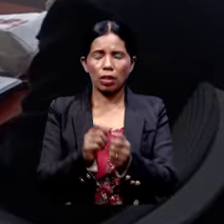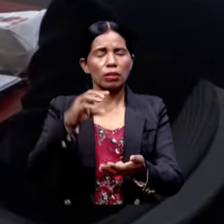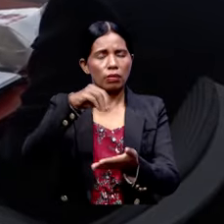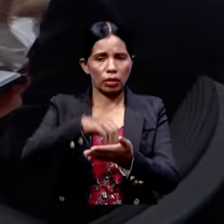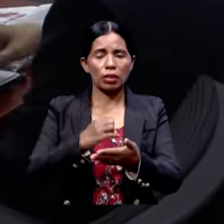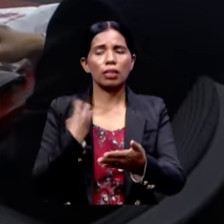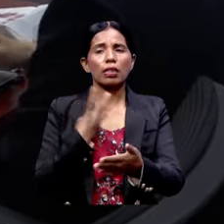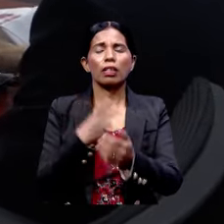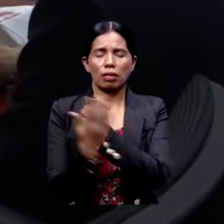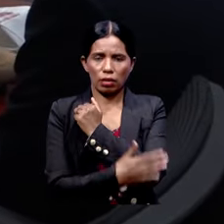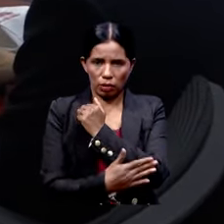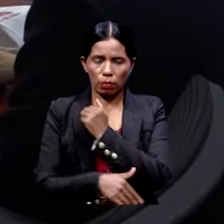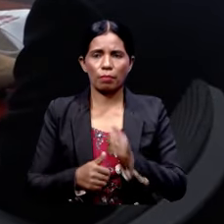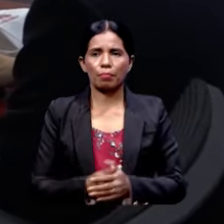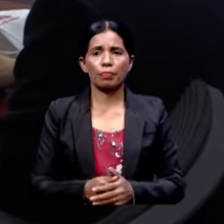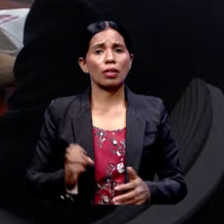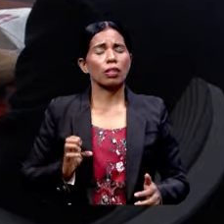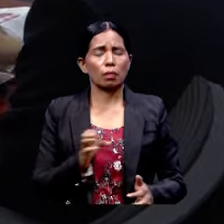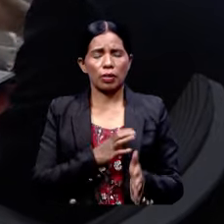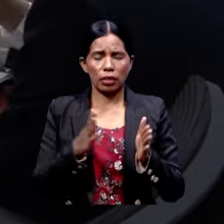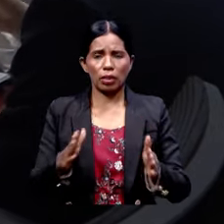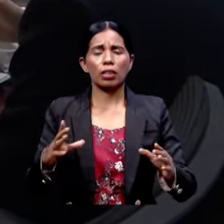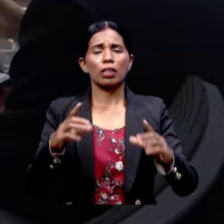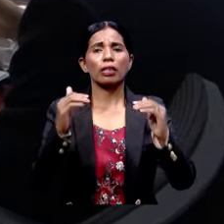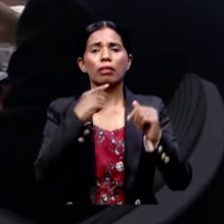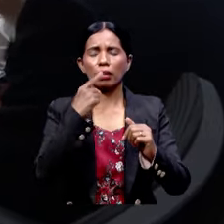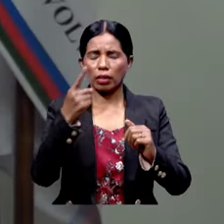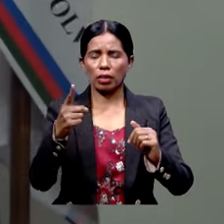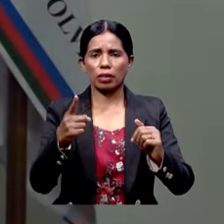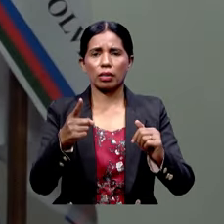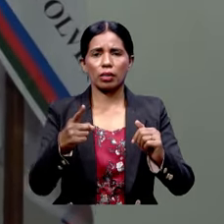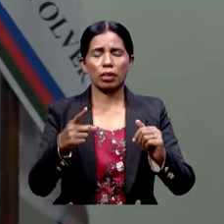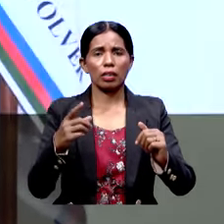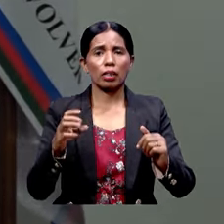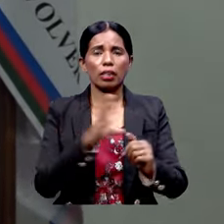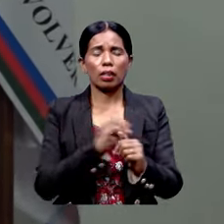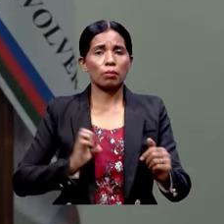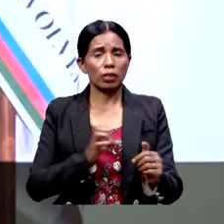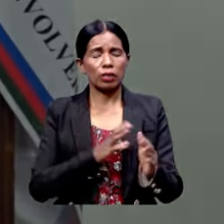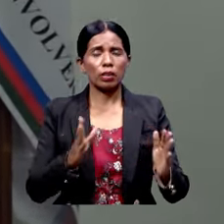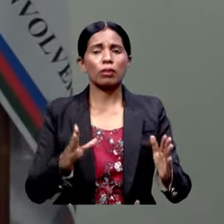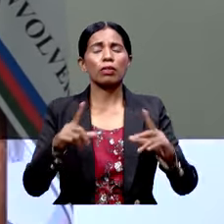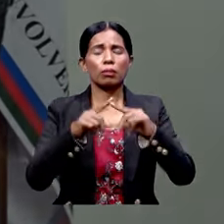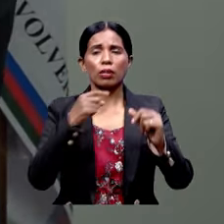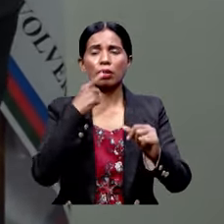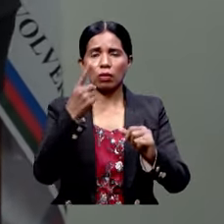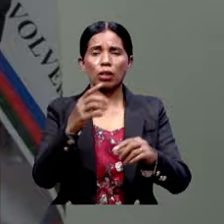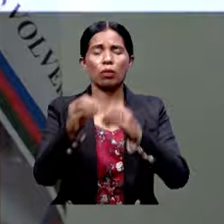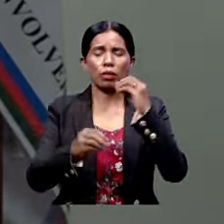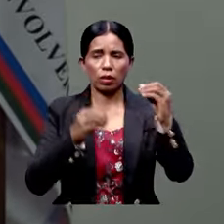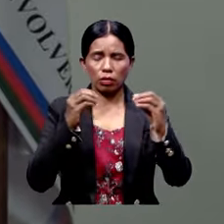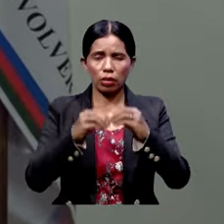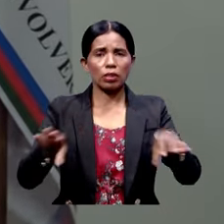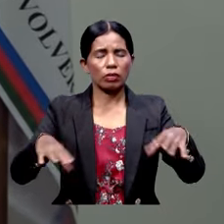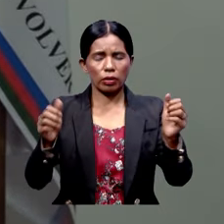nerai. Embaixador Japão hateten encontro o presidente CCI-TL Jorge Manuel Araújo Serrano ne colia conaba acordo